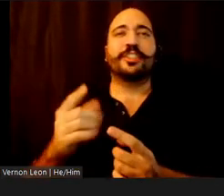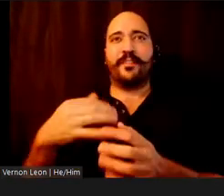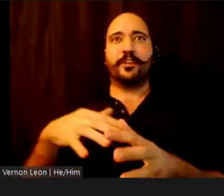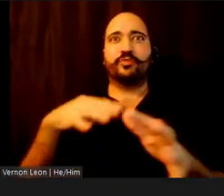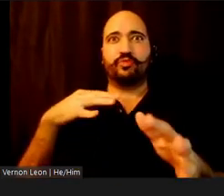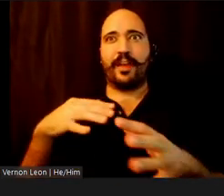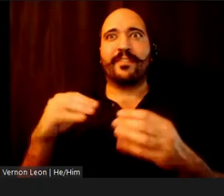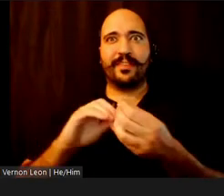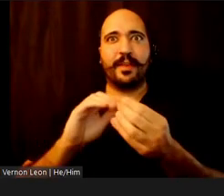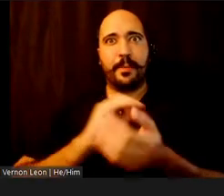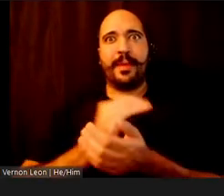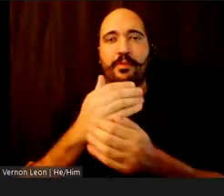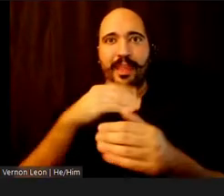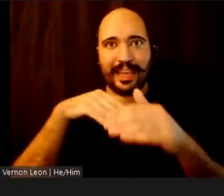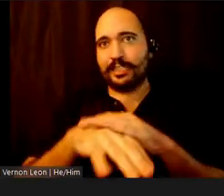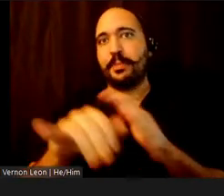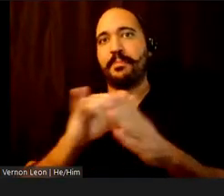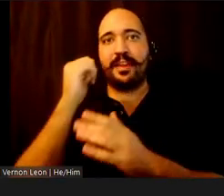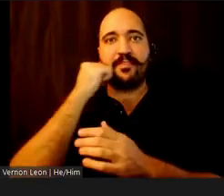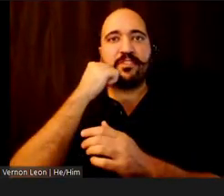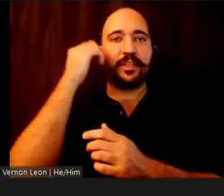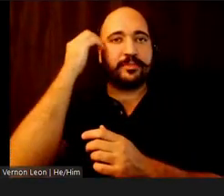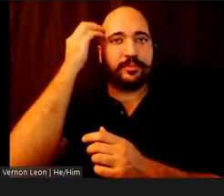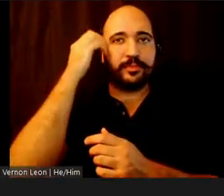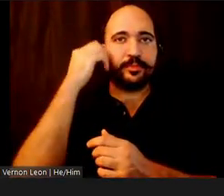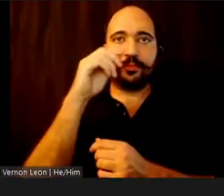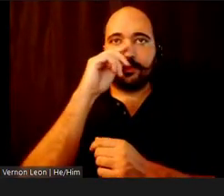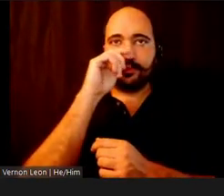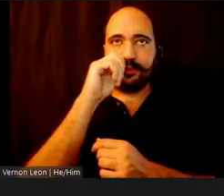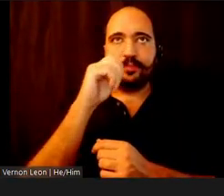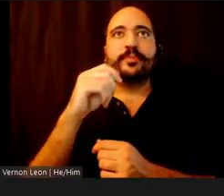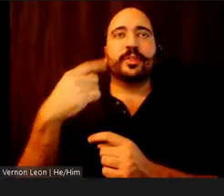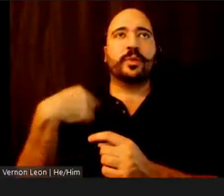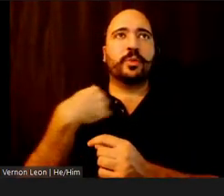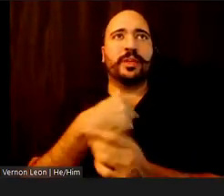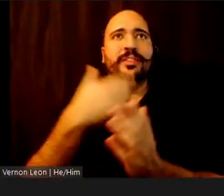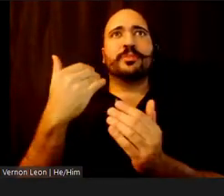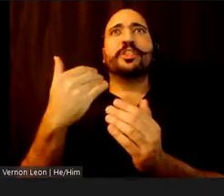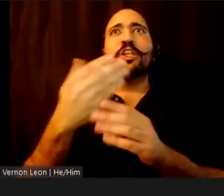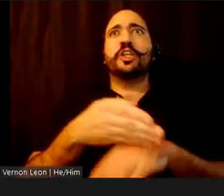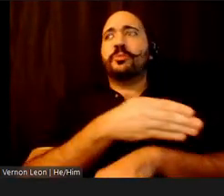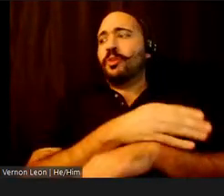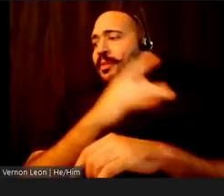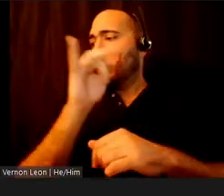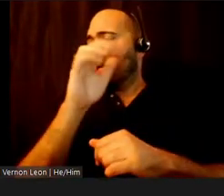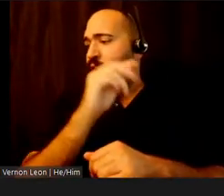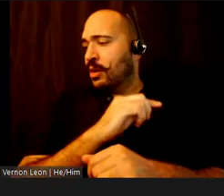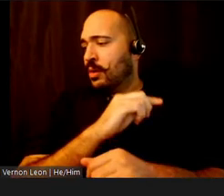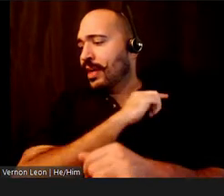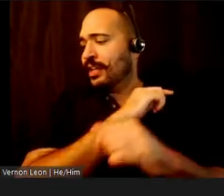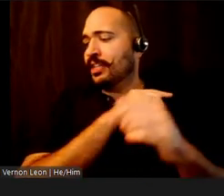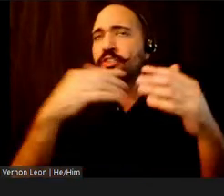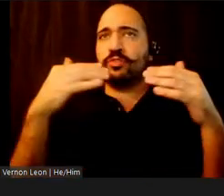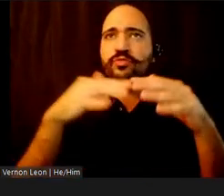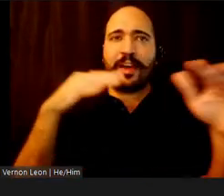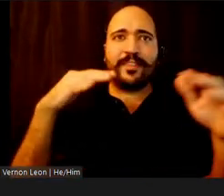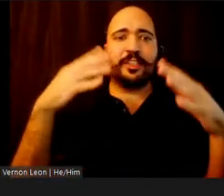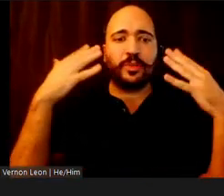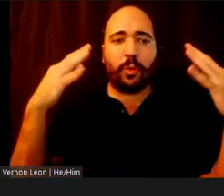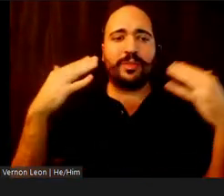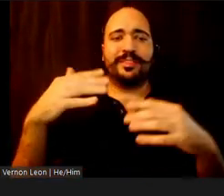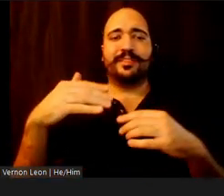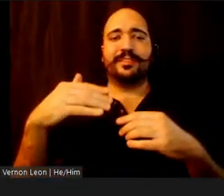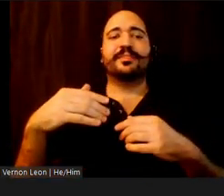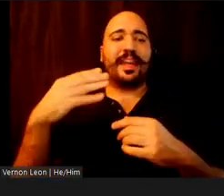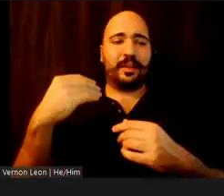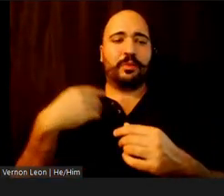District each day. As a result, we anticipate improvements in air quality and traffic noise as there would be fewer vehicles, and we anticipate